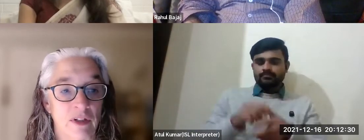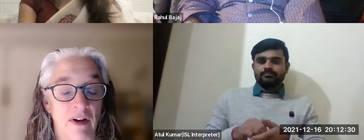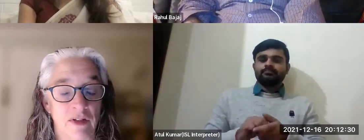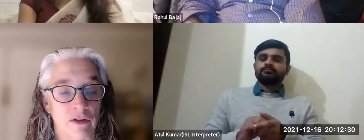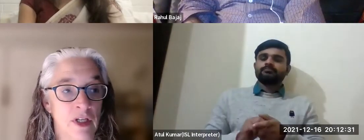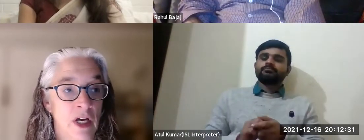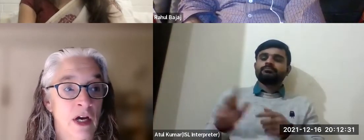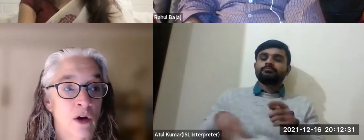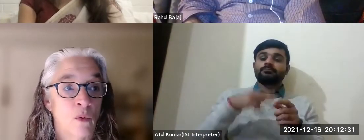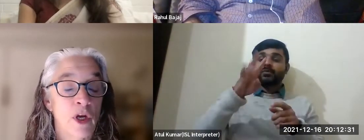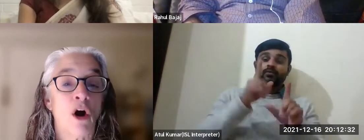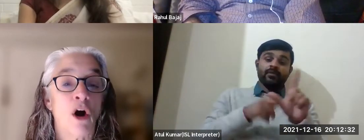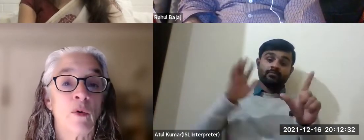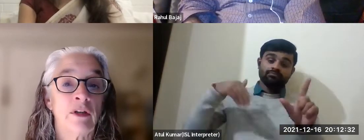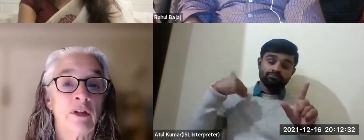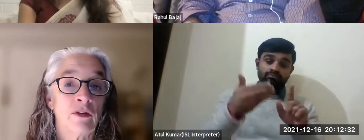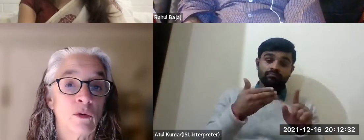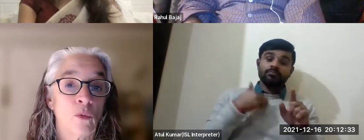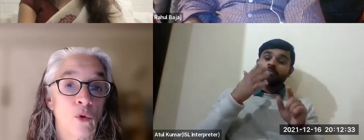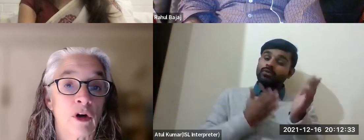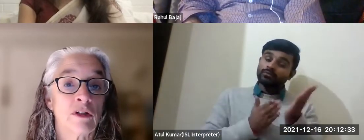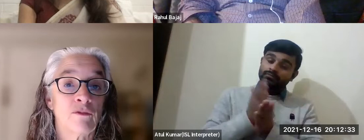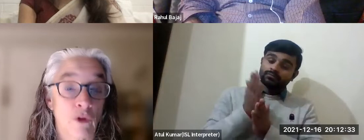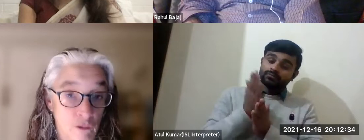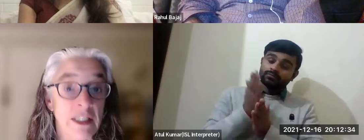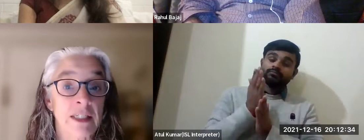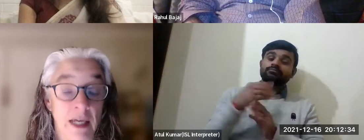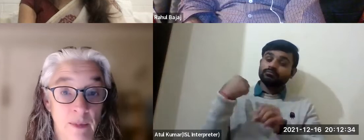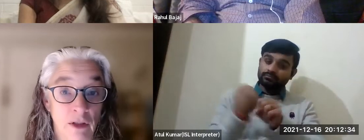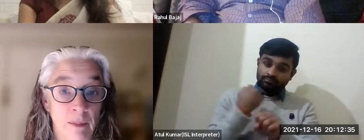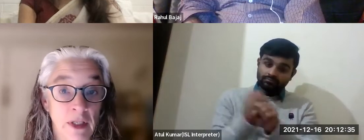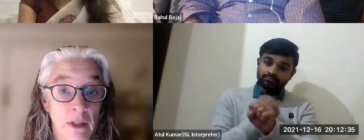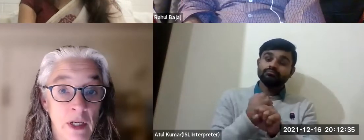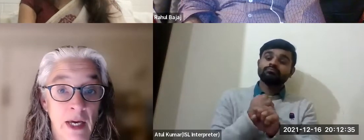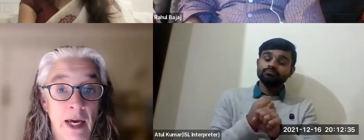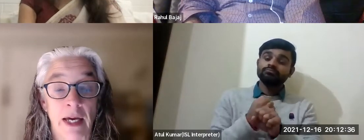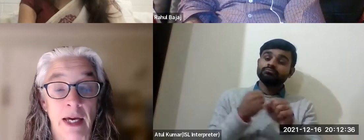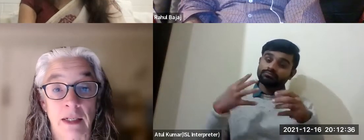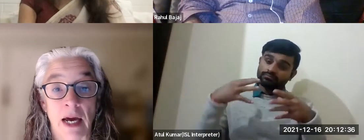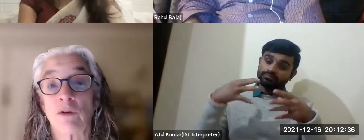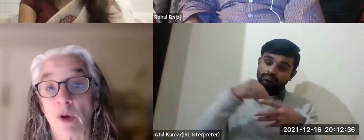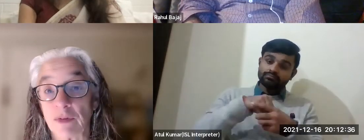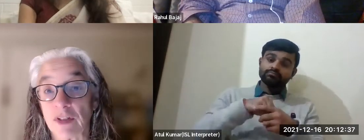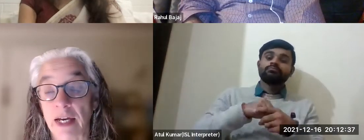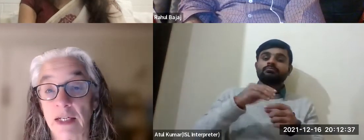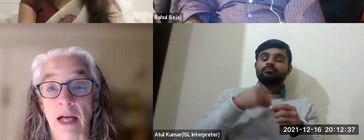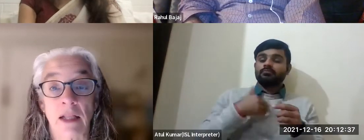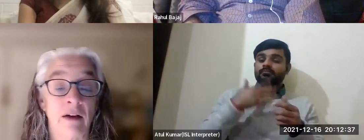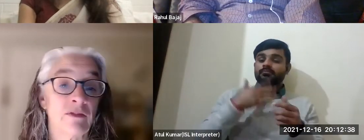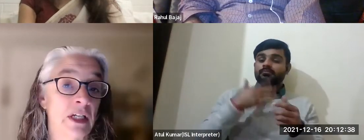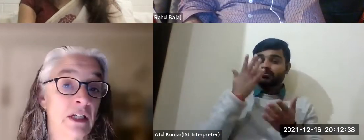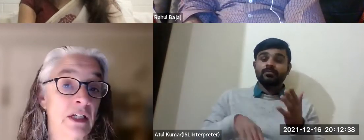last 25 years. We always work for a written settlement agreement. And I have a